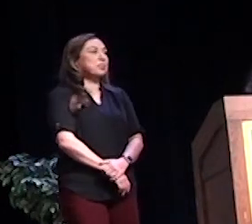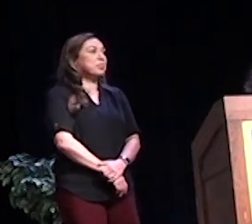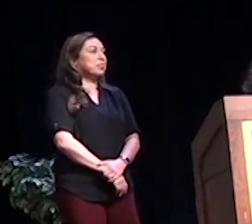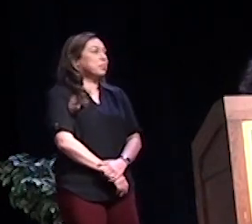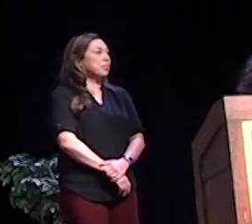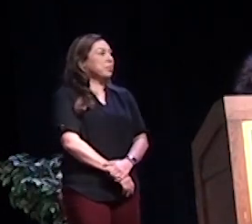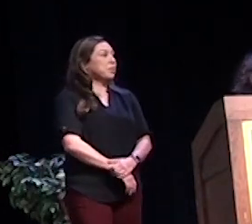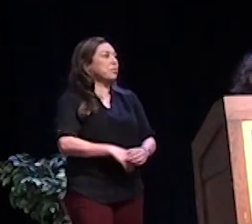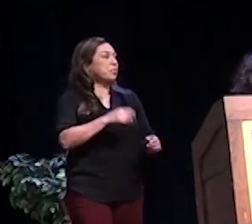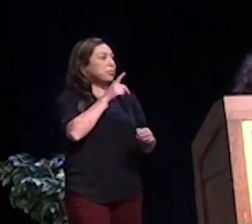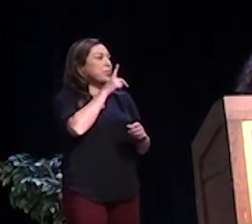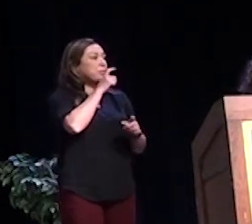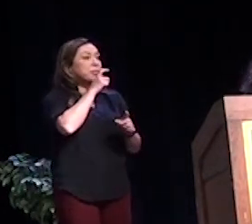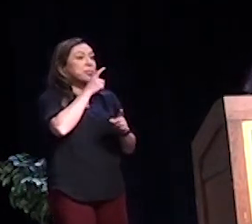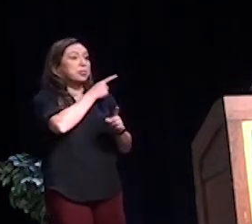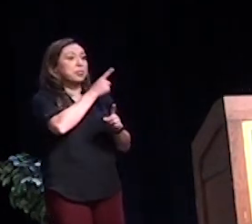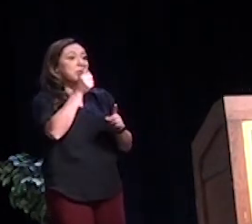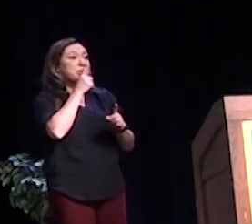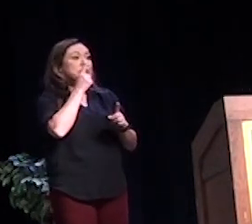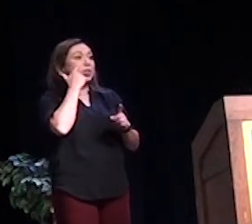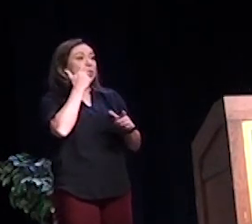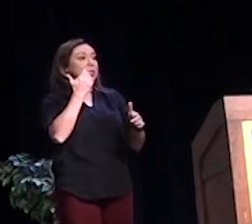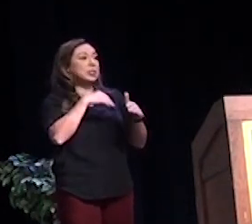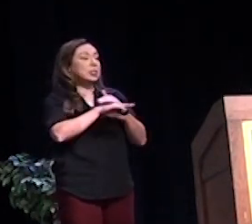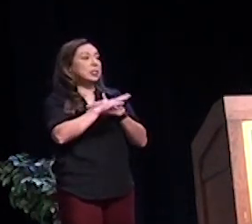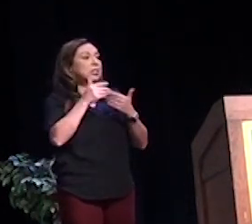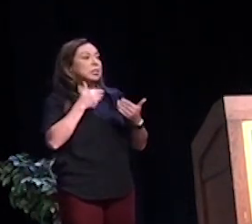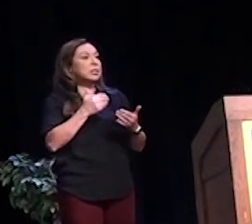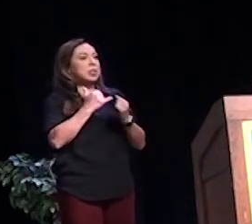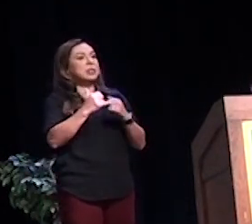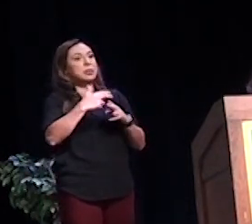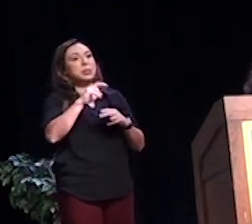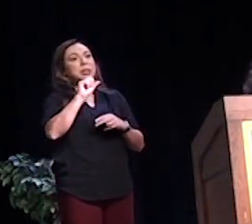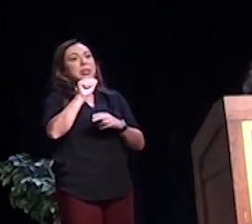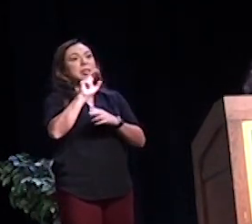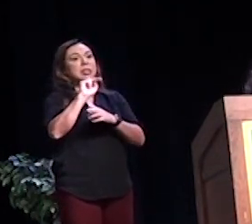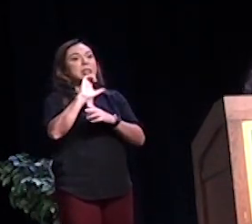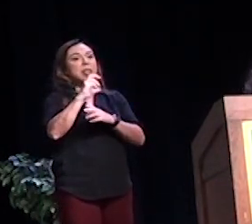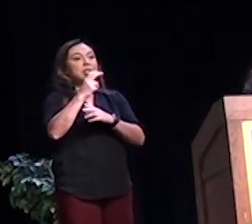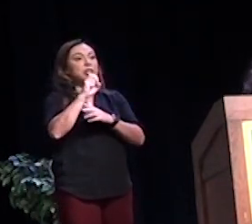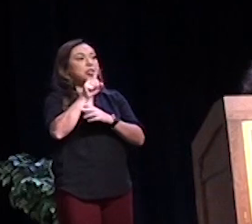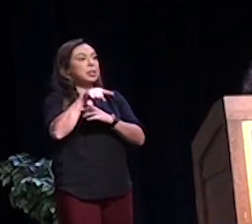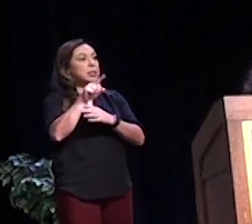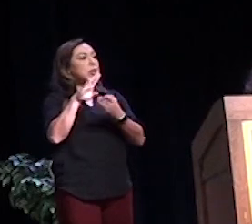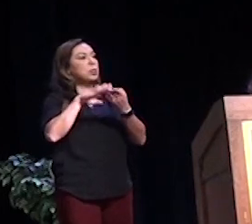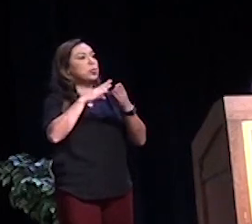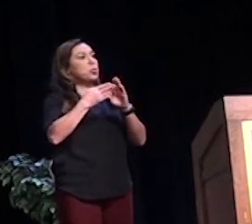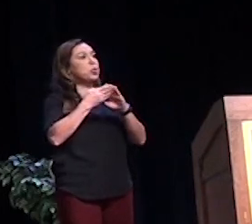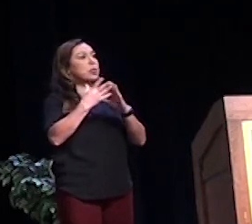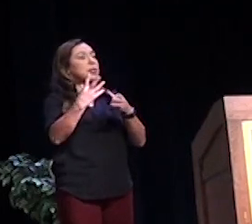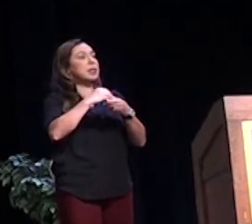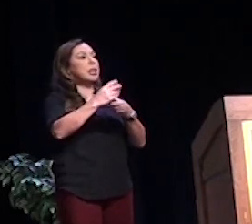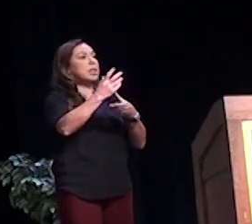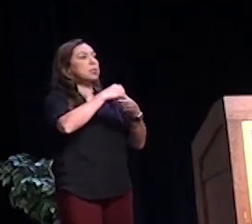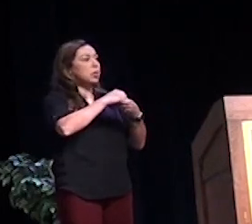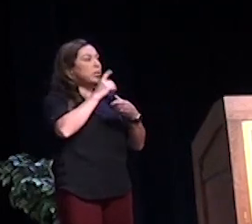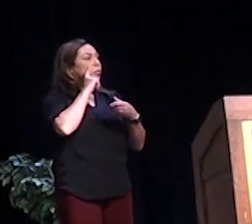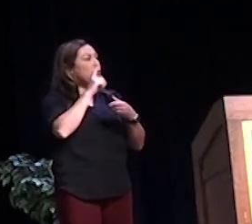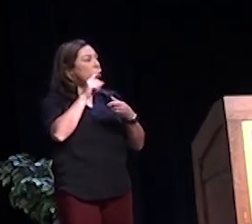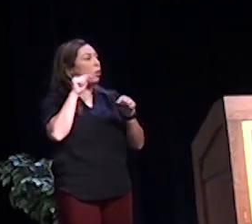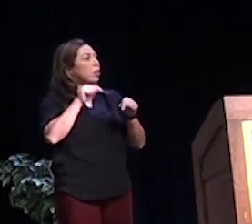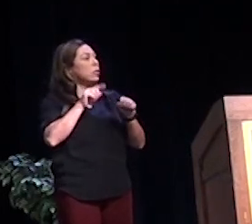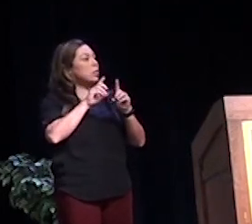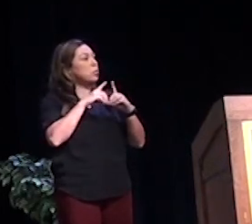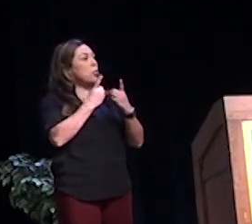For those of you just joining us, my name is Siboney Diaz Sanchez. I'm the Community Engagement Administrator for the Neighborhood and Housing Services